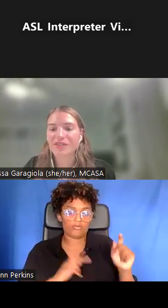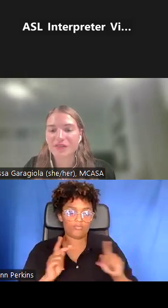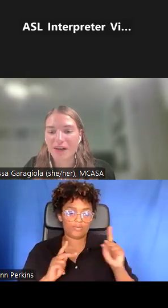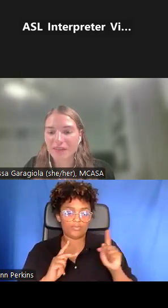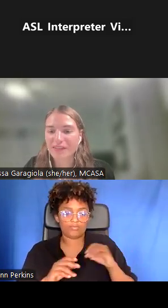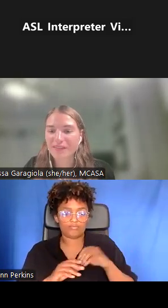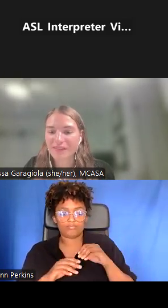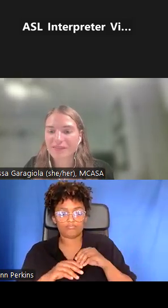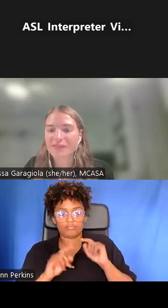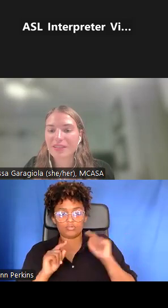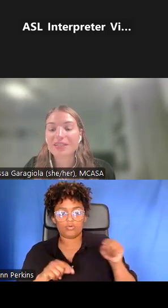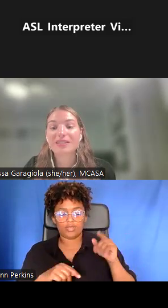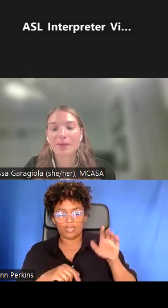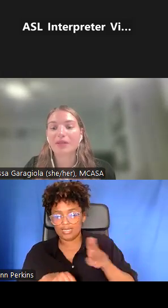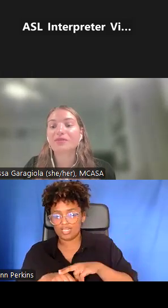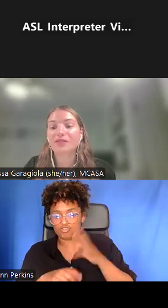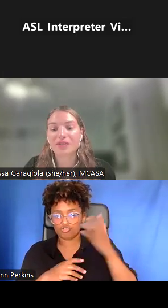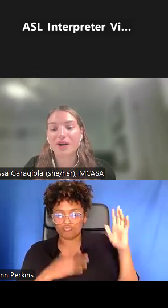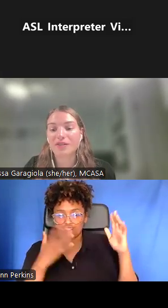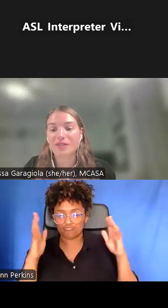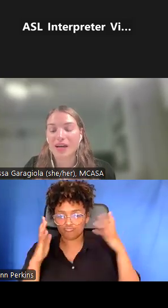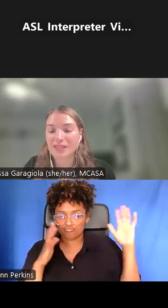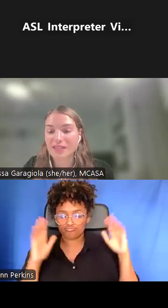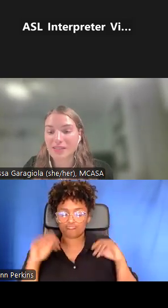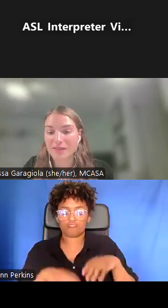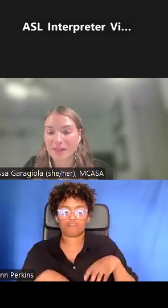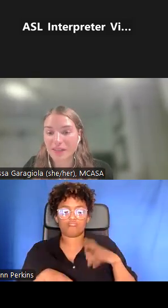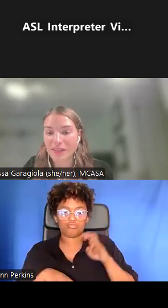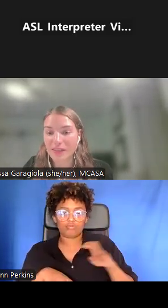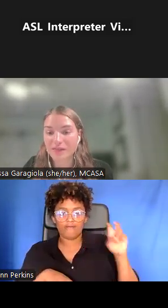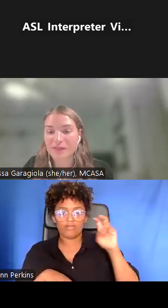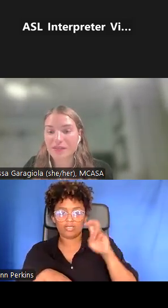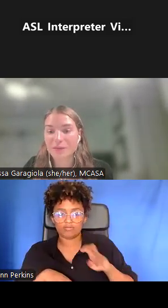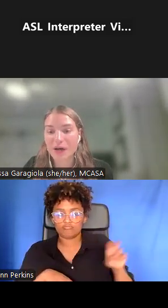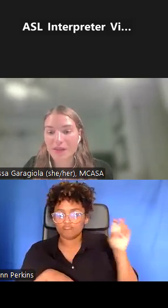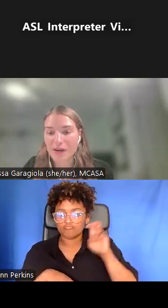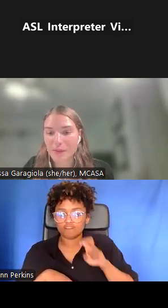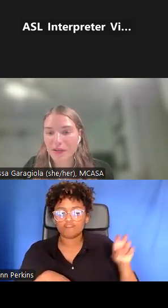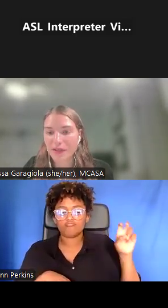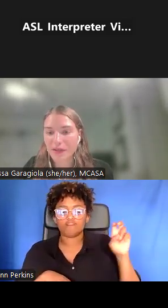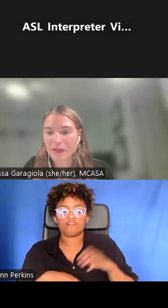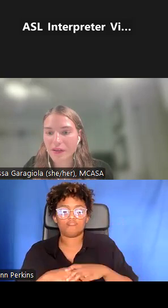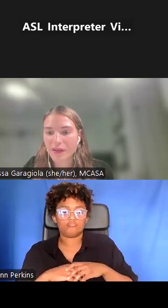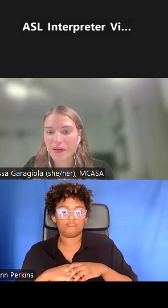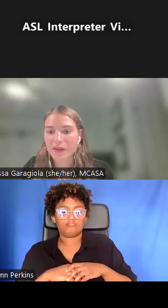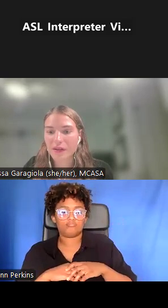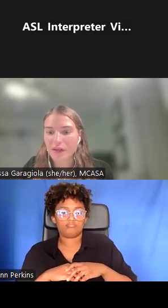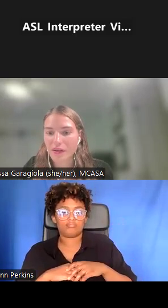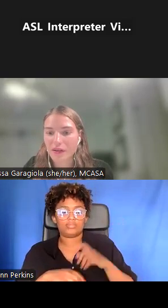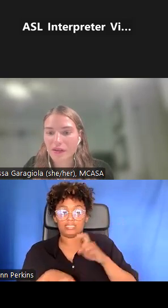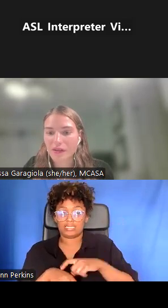nature, traveling, time alone to recharge. Yes, definitely. Spa therapy,